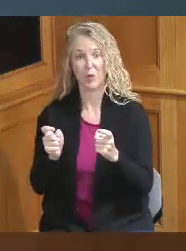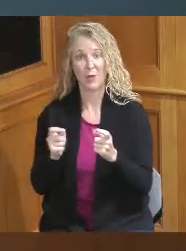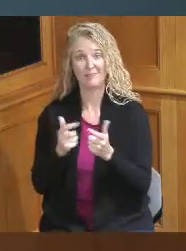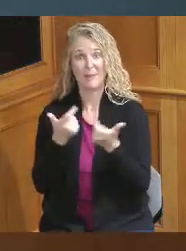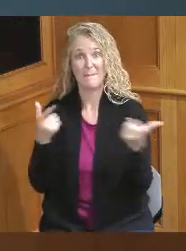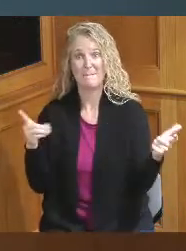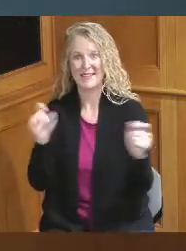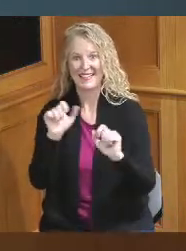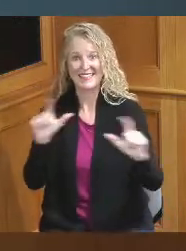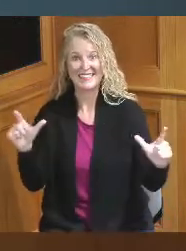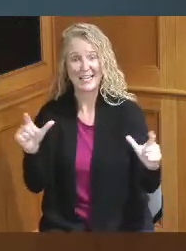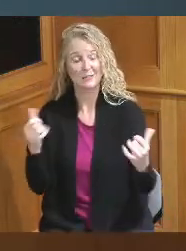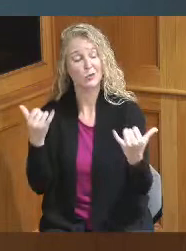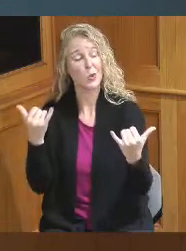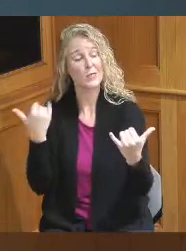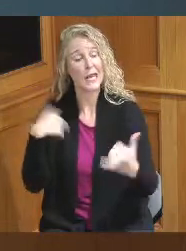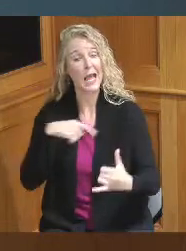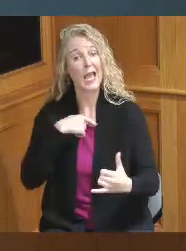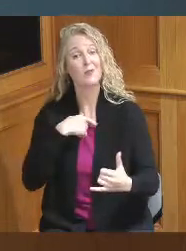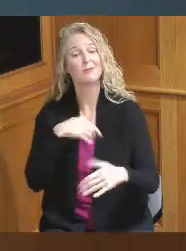so we're gonna take our time with it.